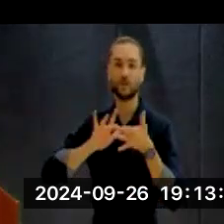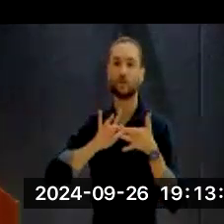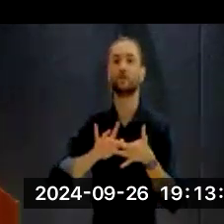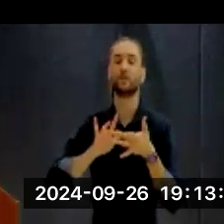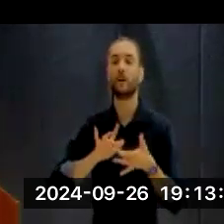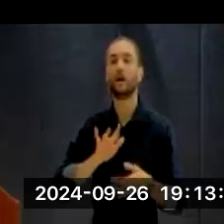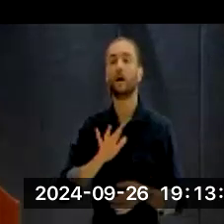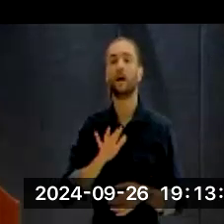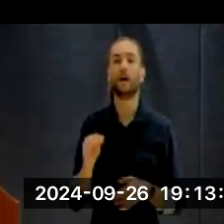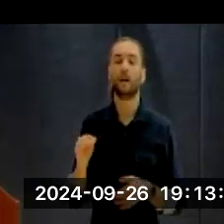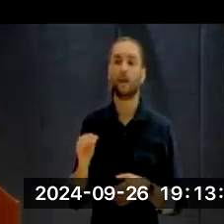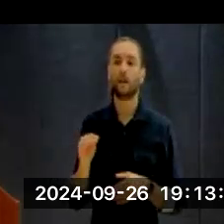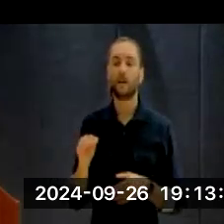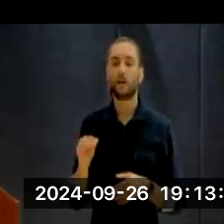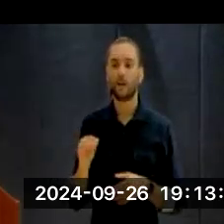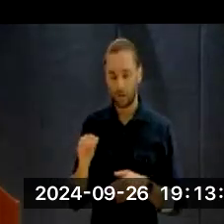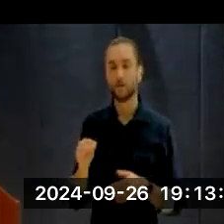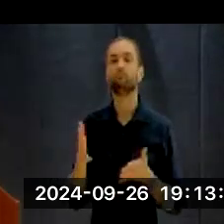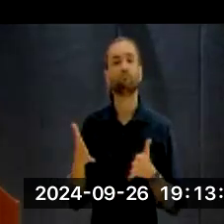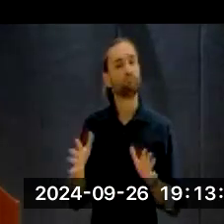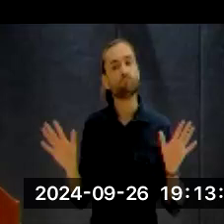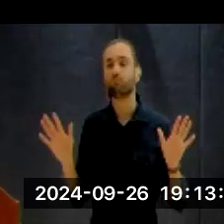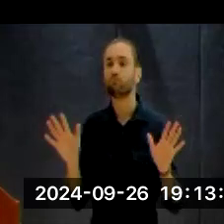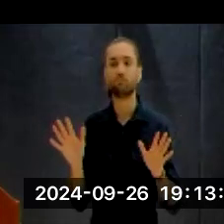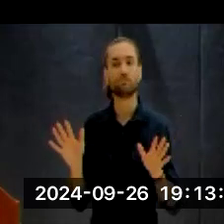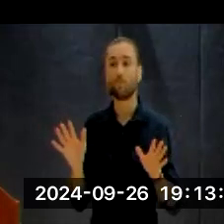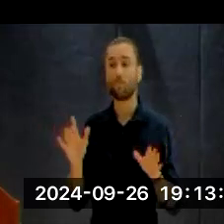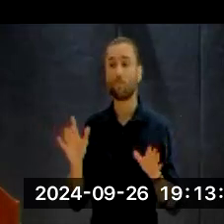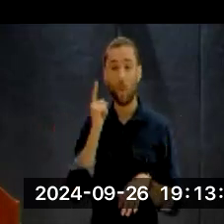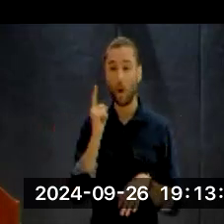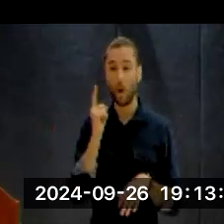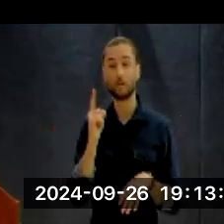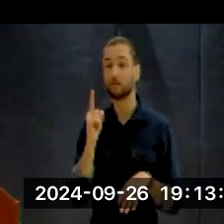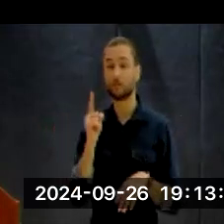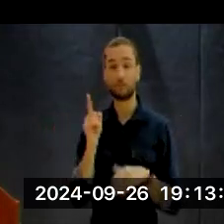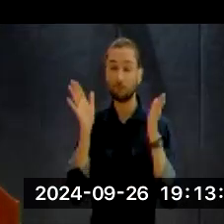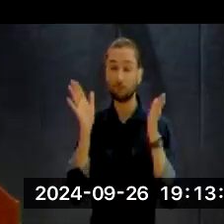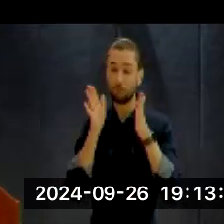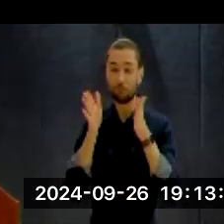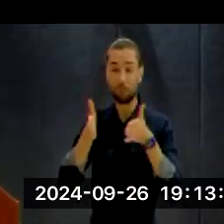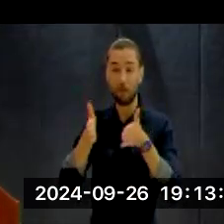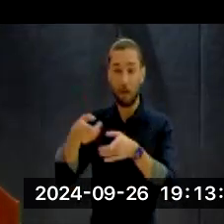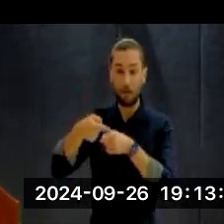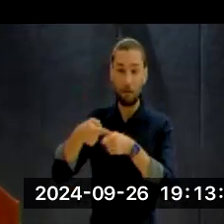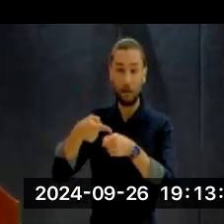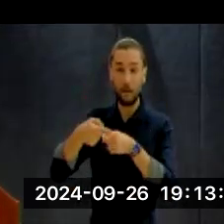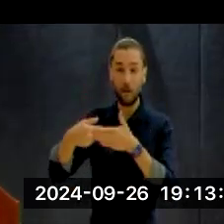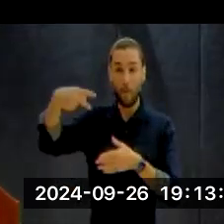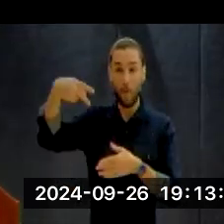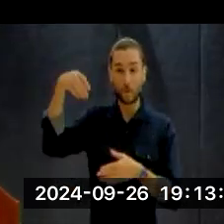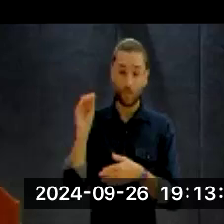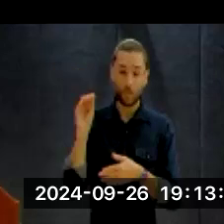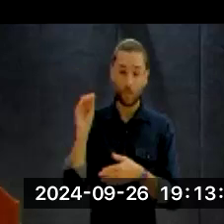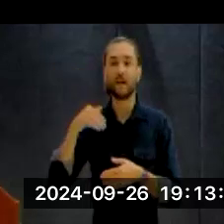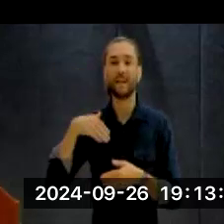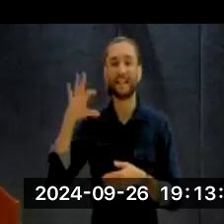And we had just on one very tiny city block by the post office, like 9